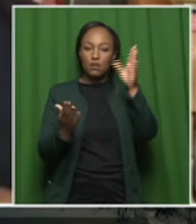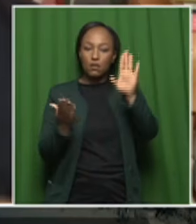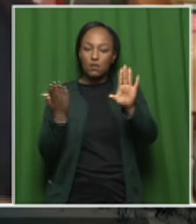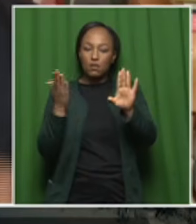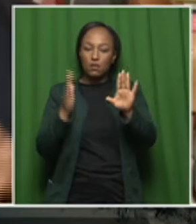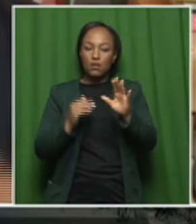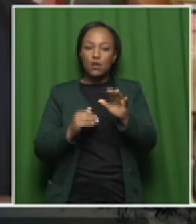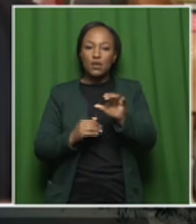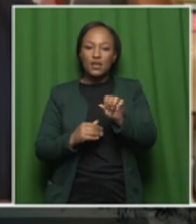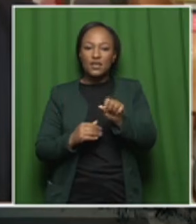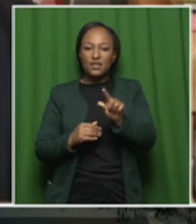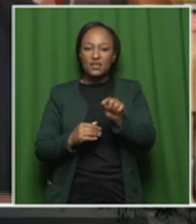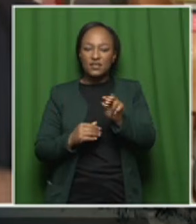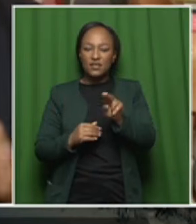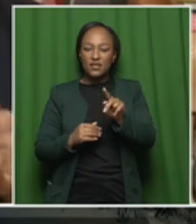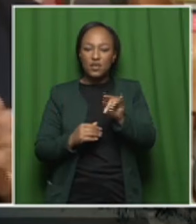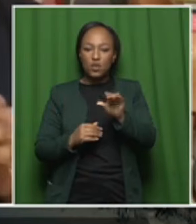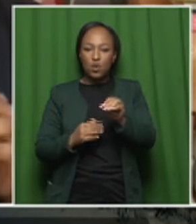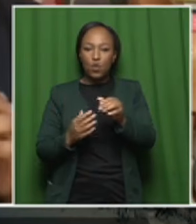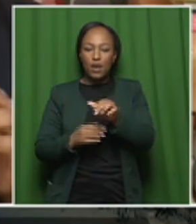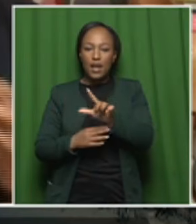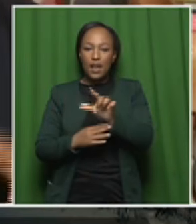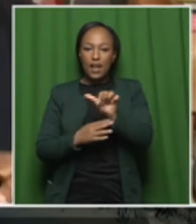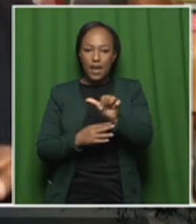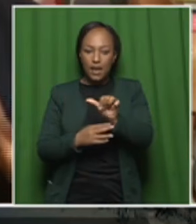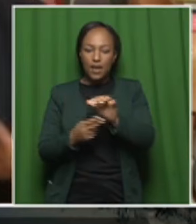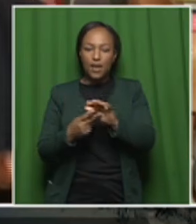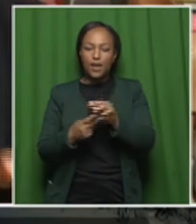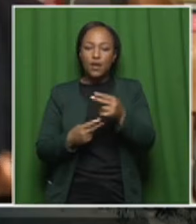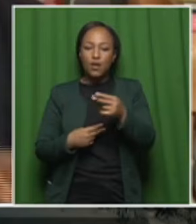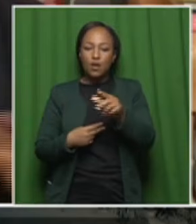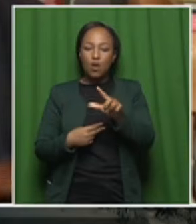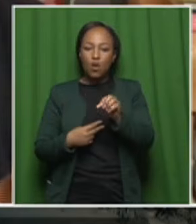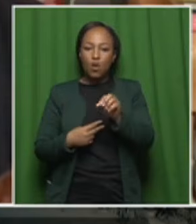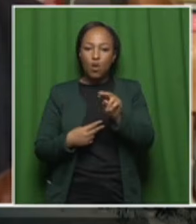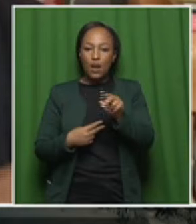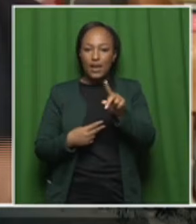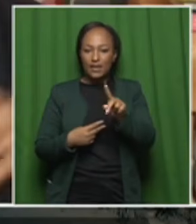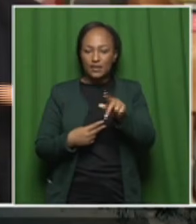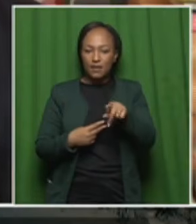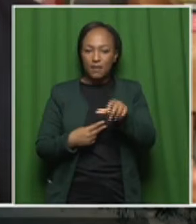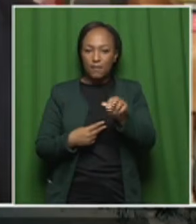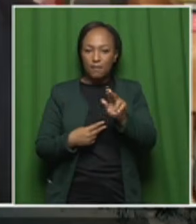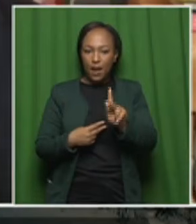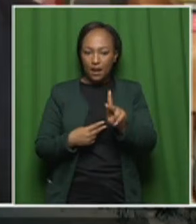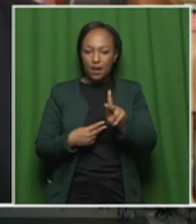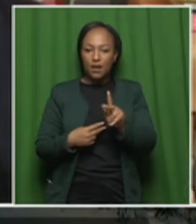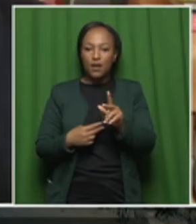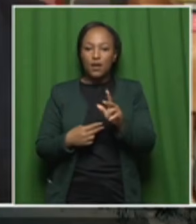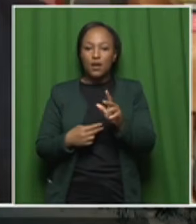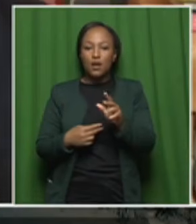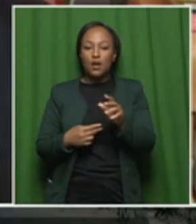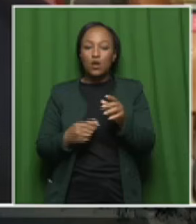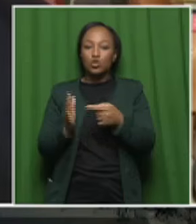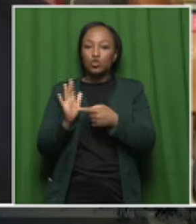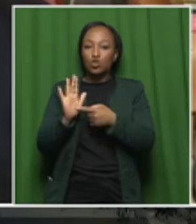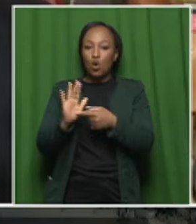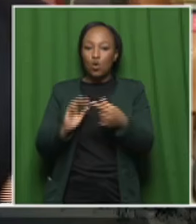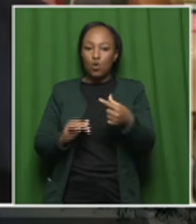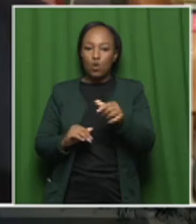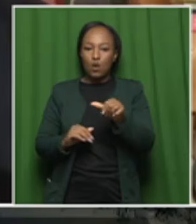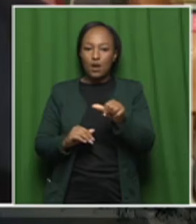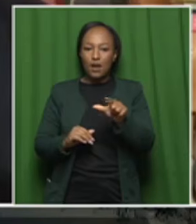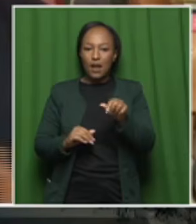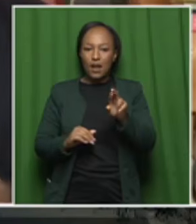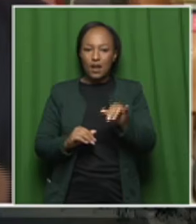in Los Angeles in Highland Park. Okay. And so for the first time, we're changing the model. Instead of showing at the gallery, we bring the show